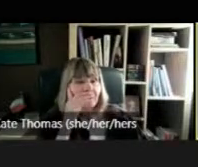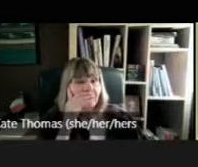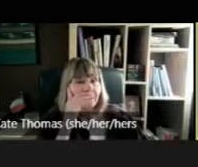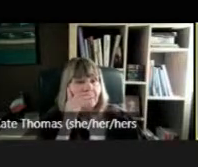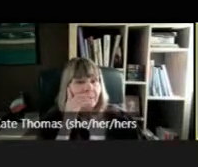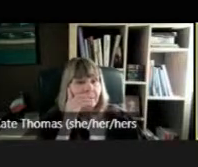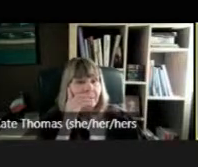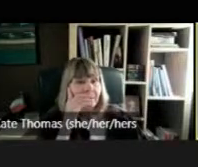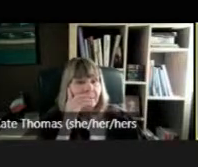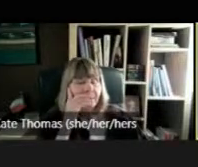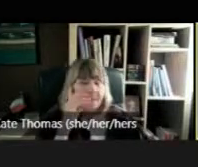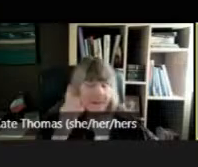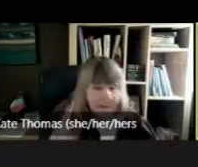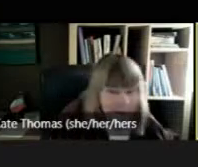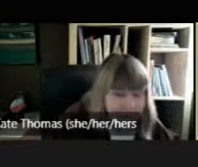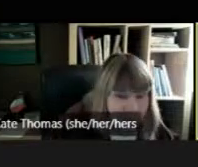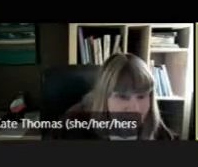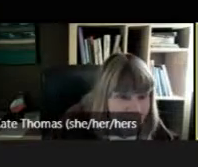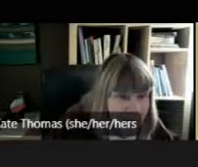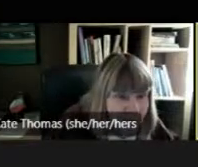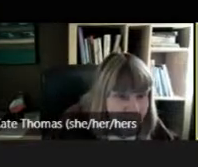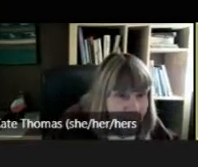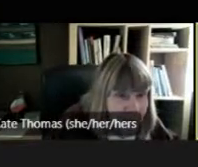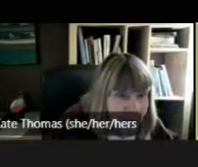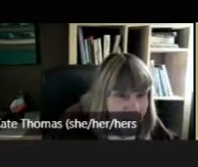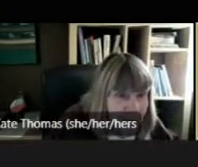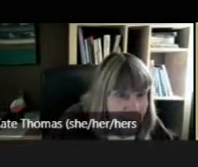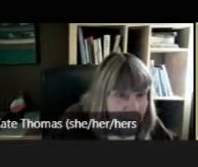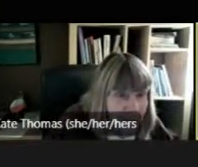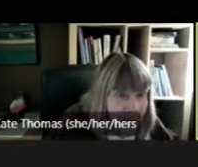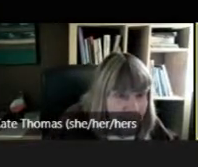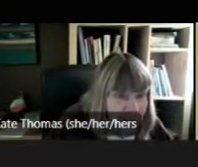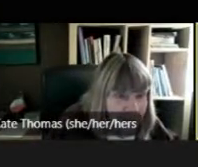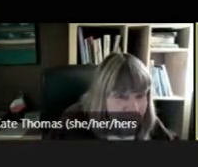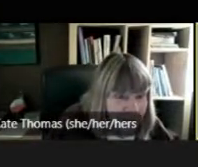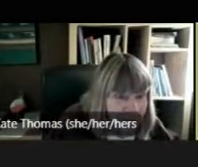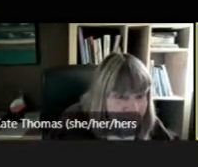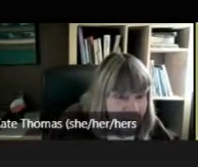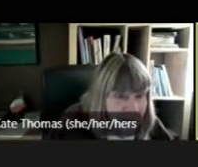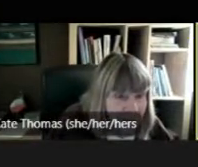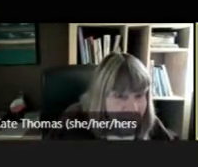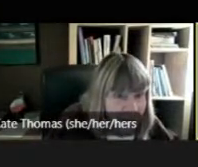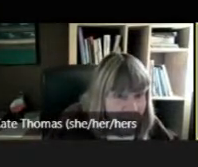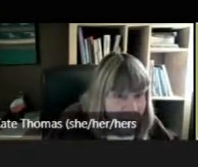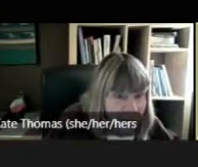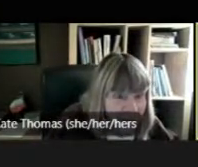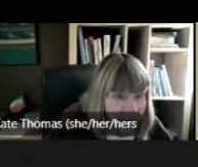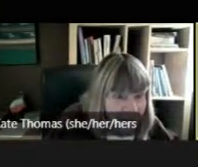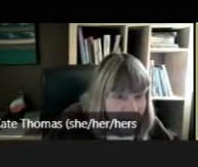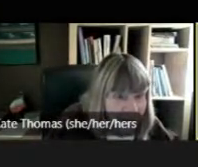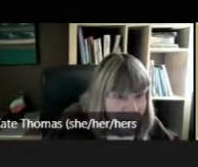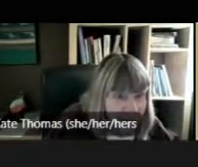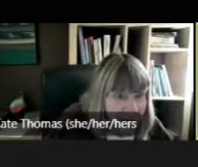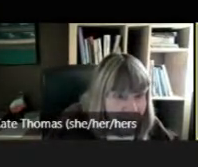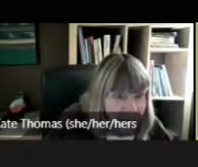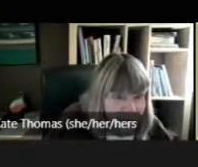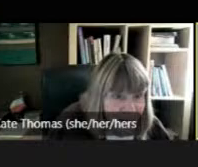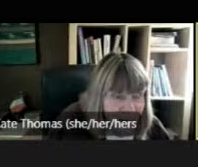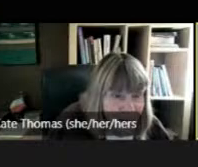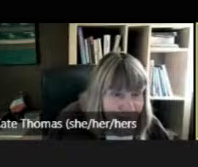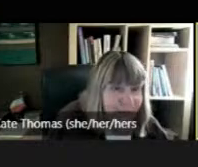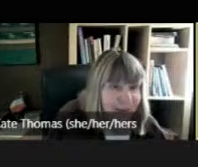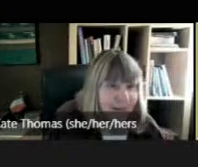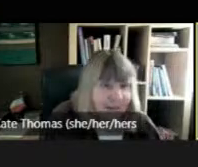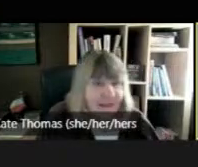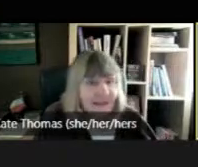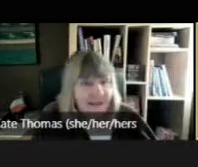for older adults who are single, what are some safe and healthy ways to explore dating and intimacy? So I know